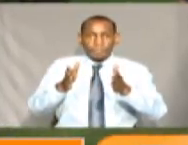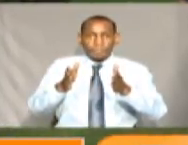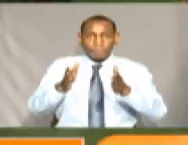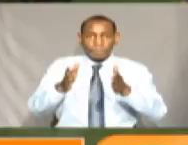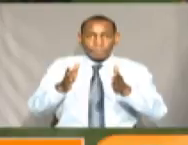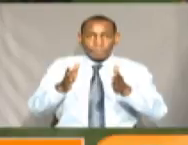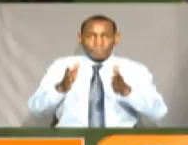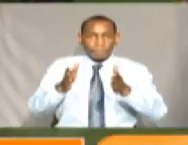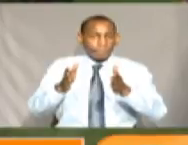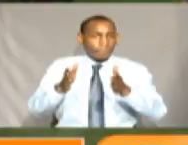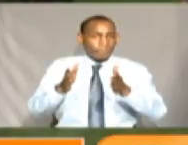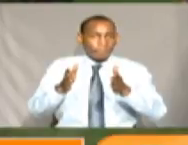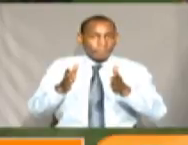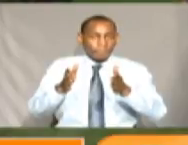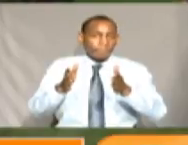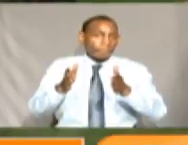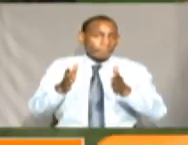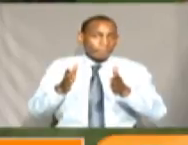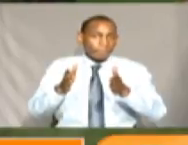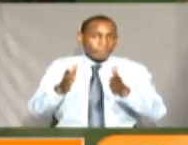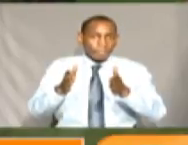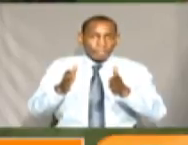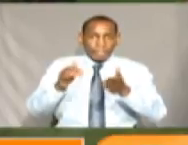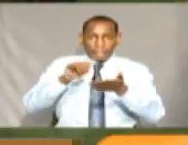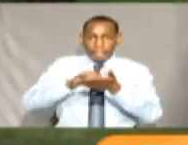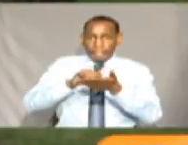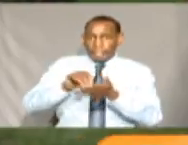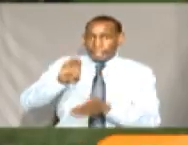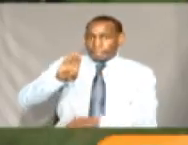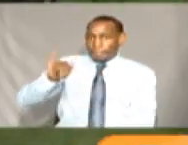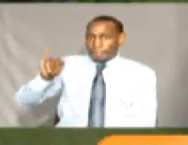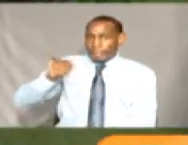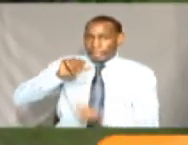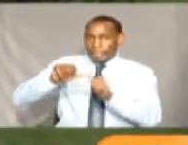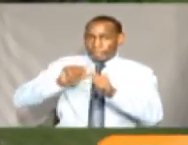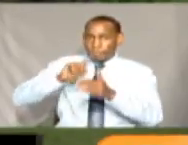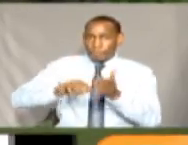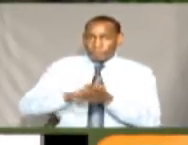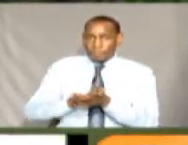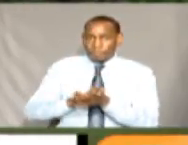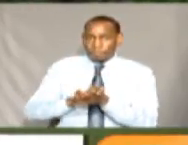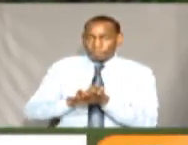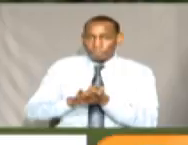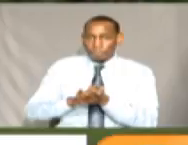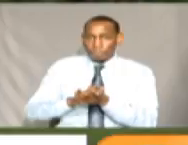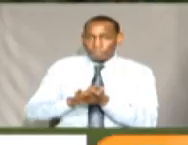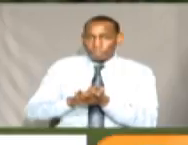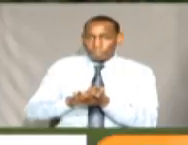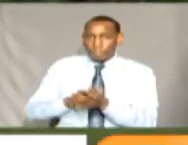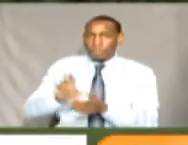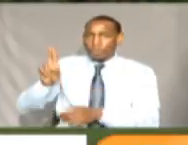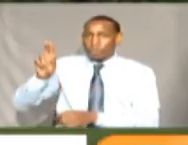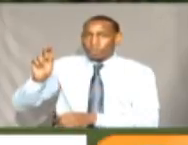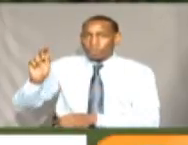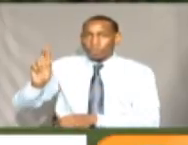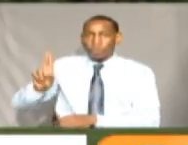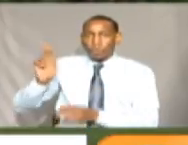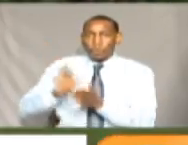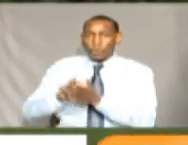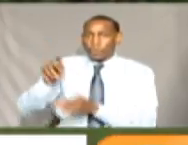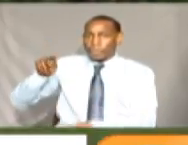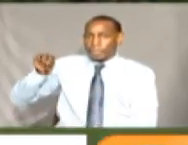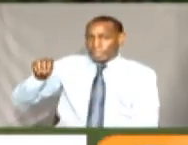the naysayers of this country that BBI is about himself and the former Prime Minister,